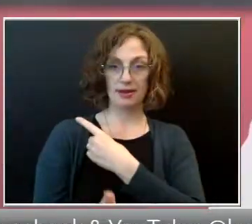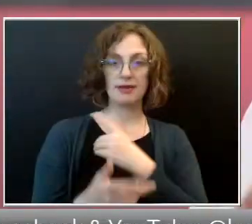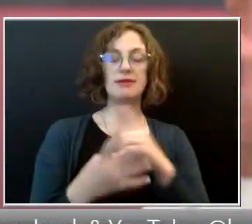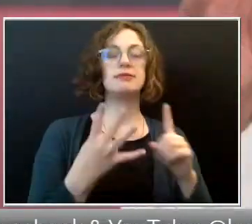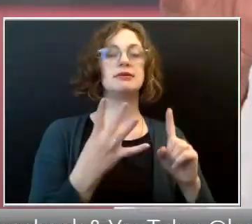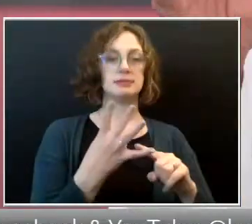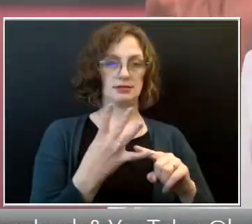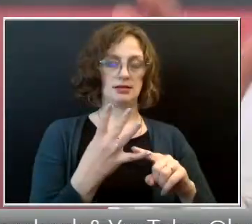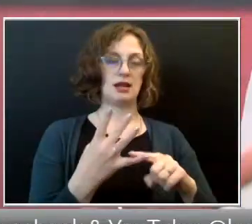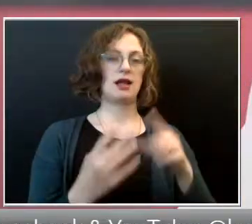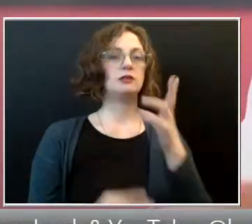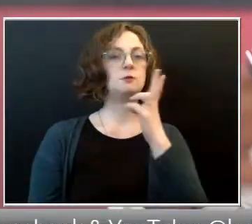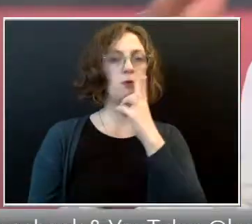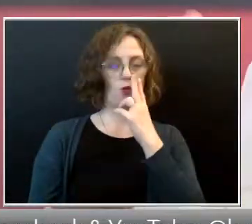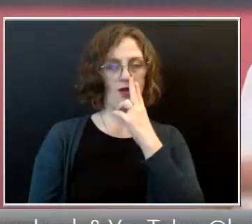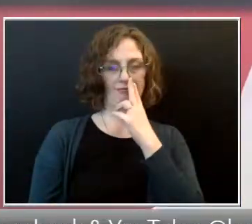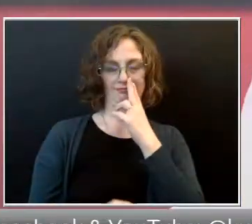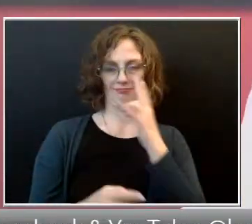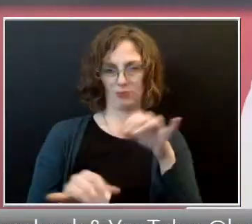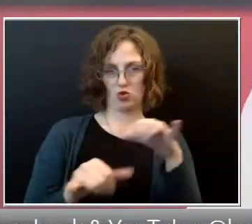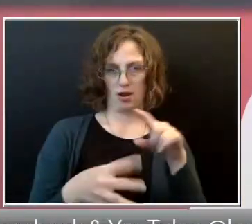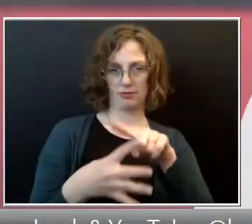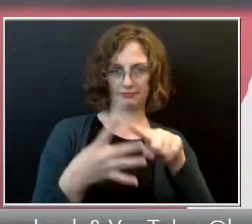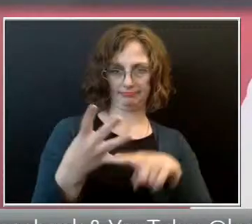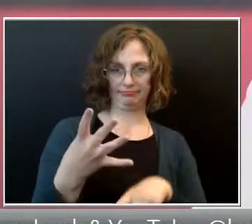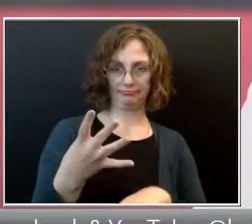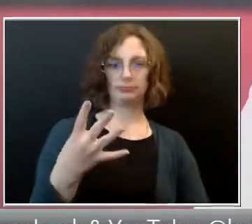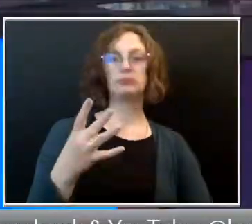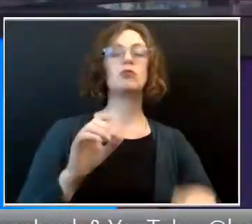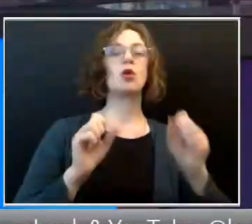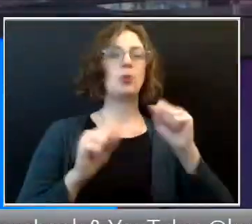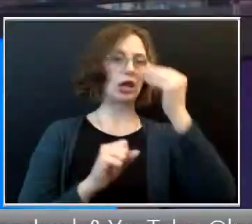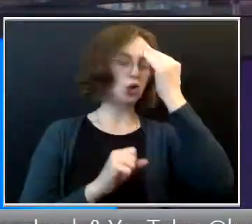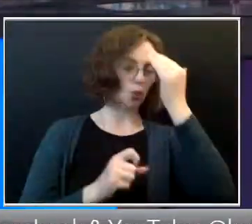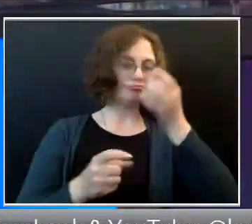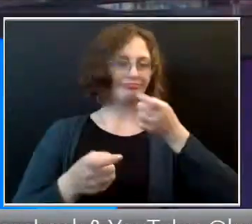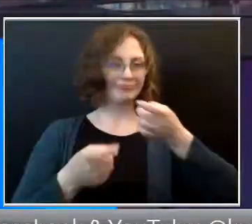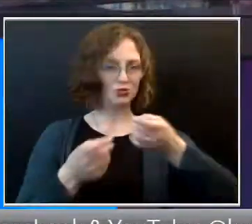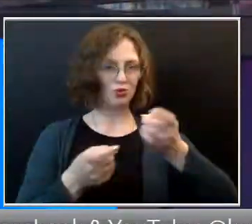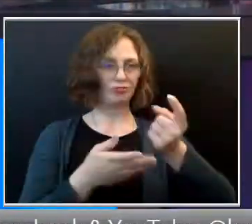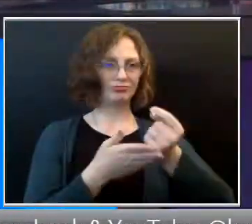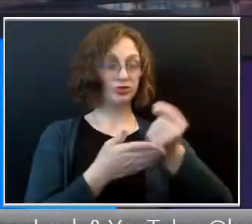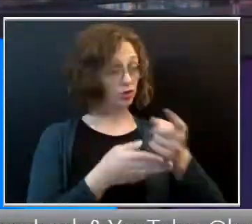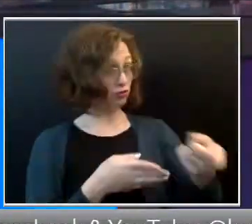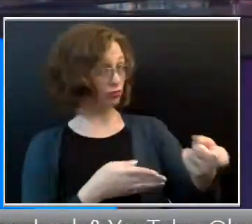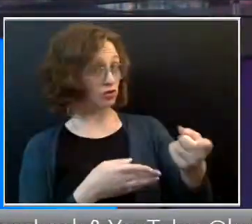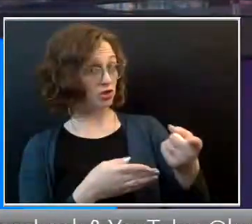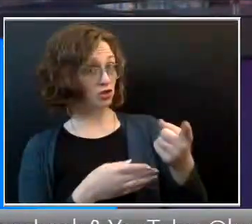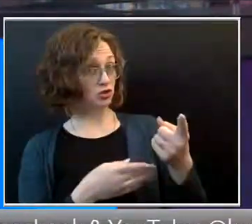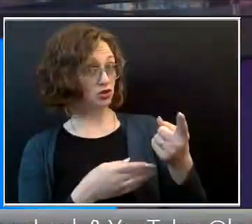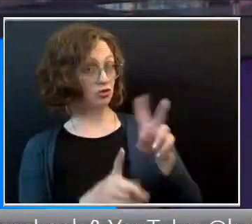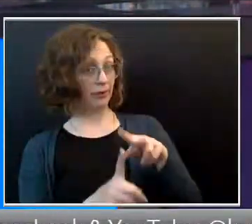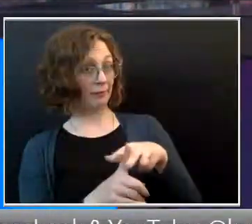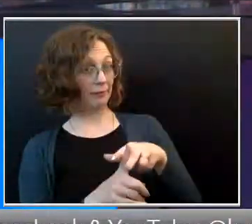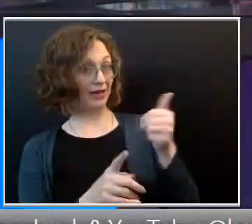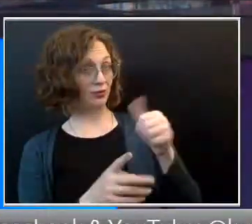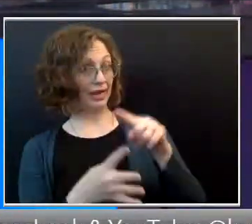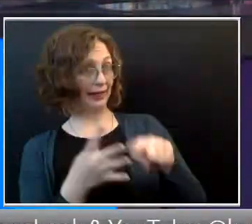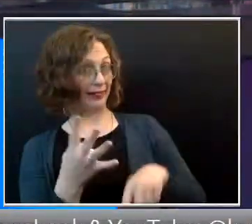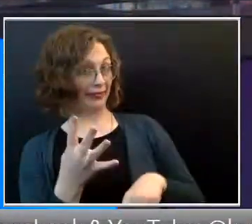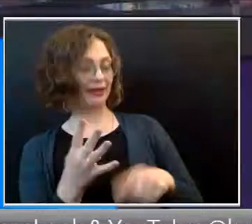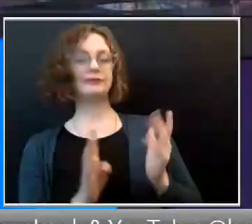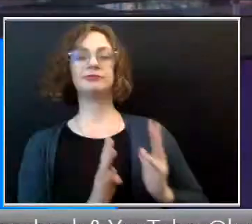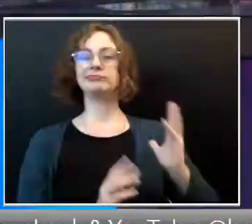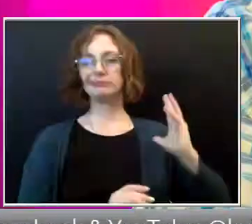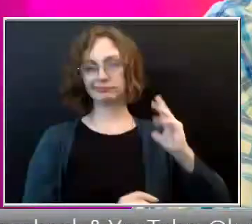that we can know and control and treat. Did you have any of those risk factors? I was a former smoker in my